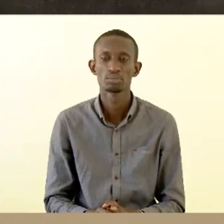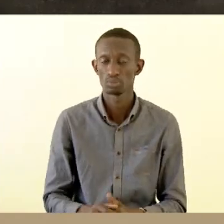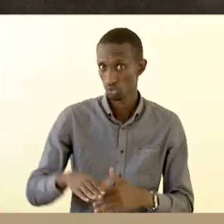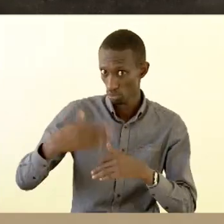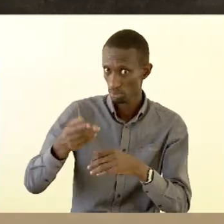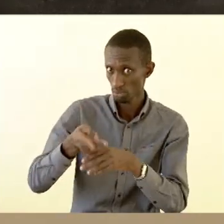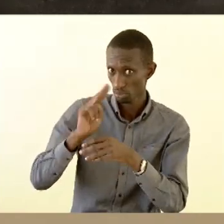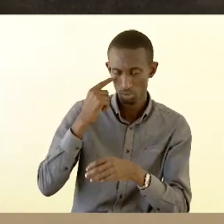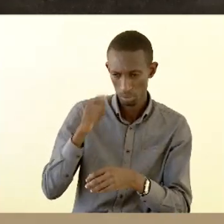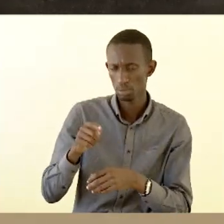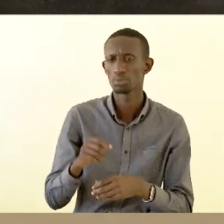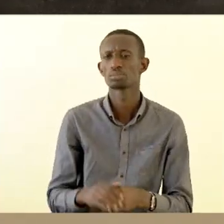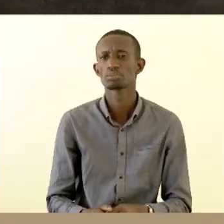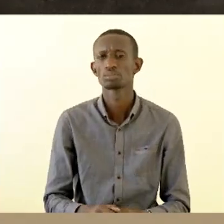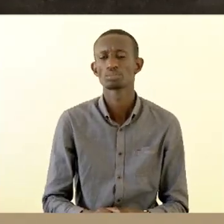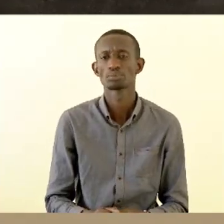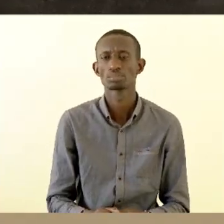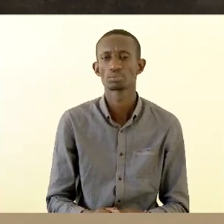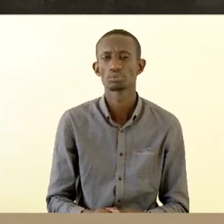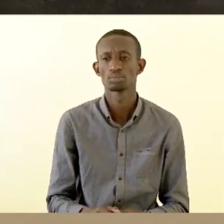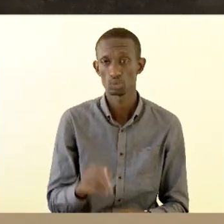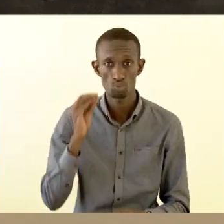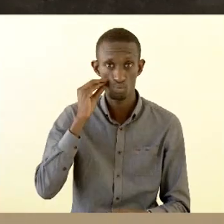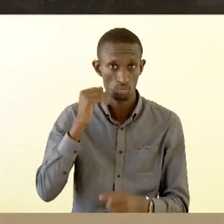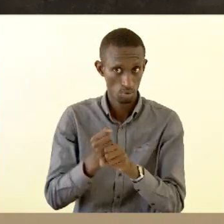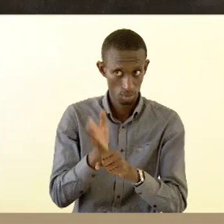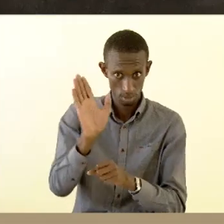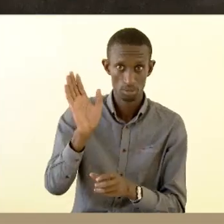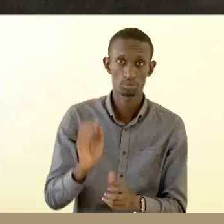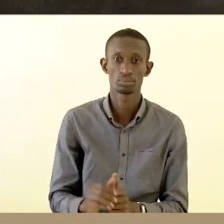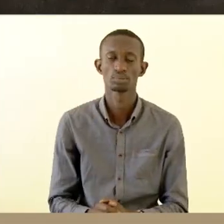the properties of that particle. That will be your homework.